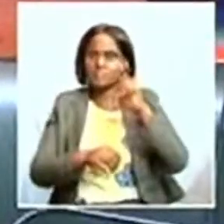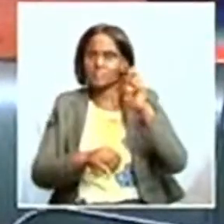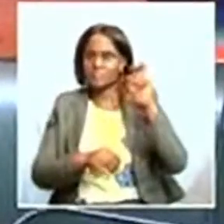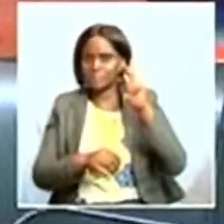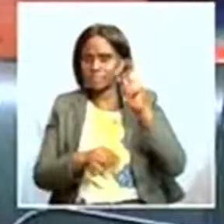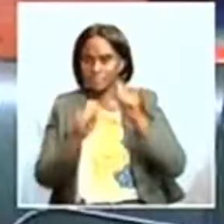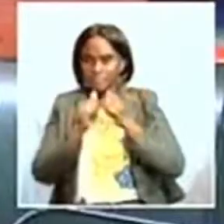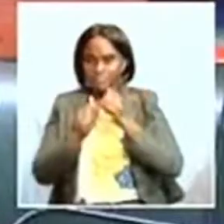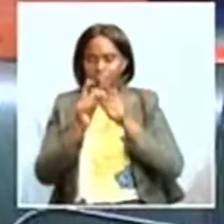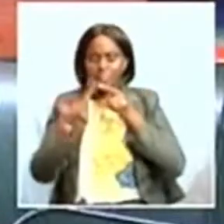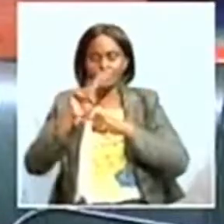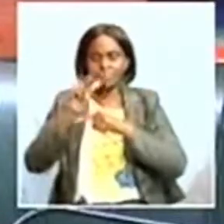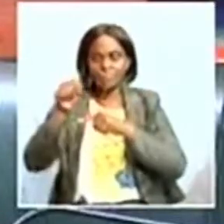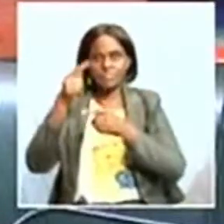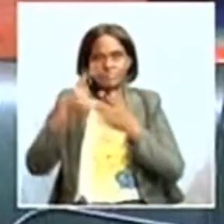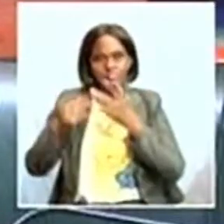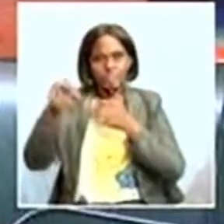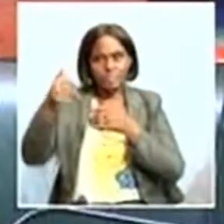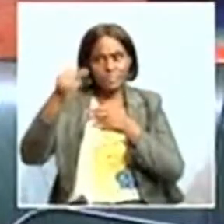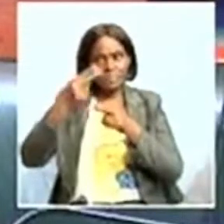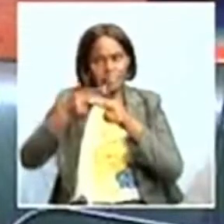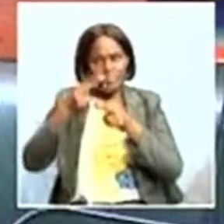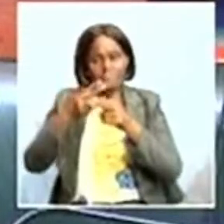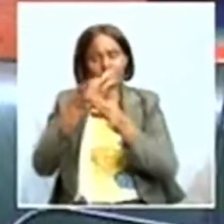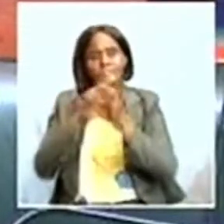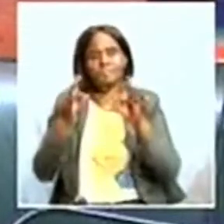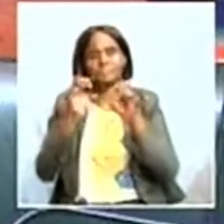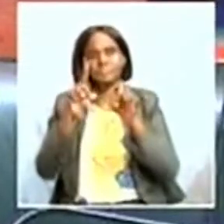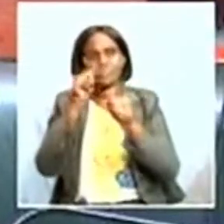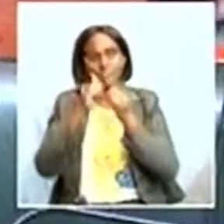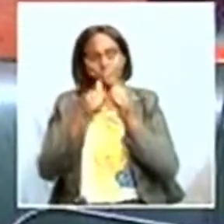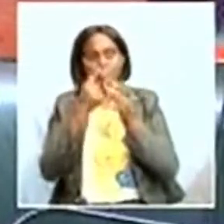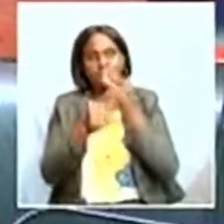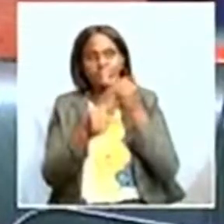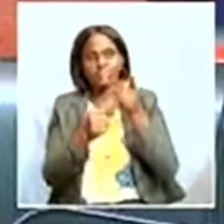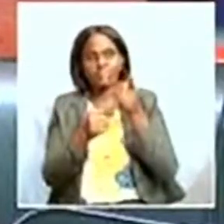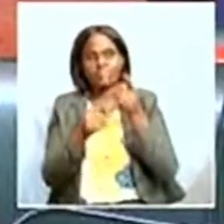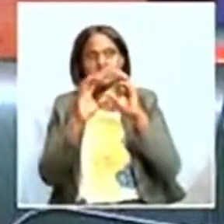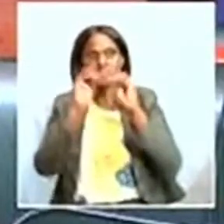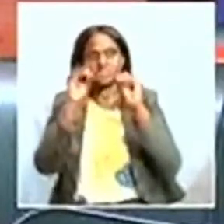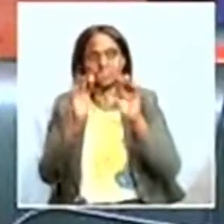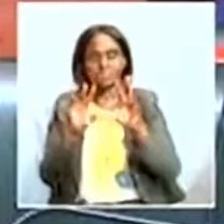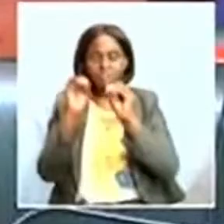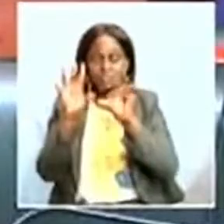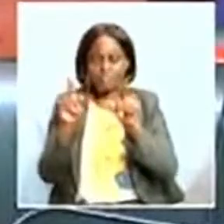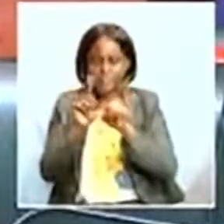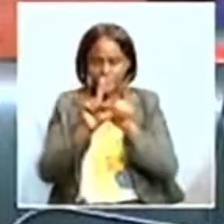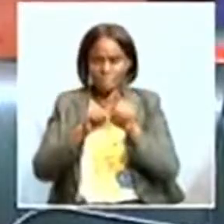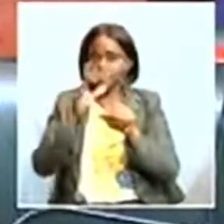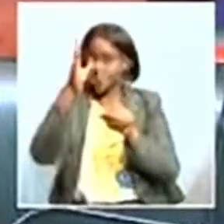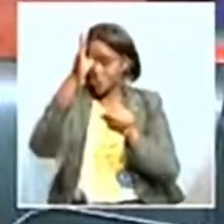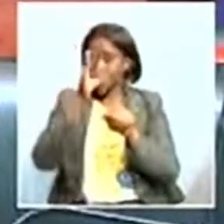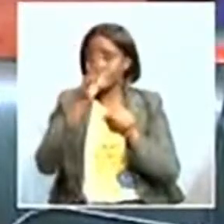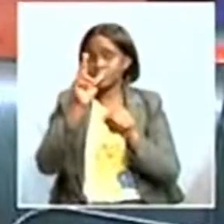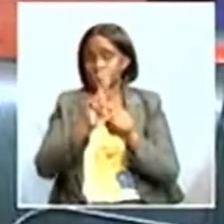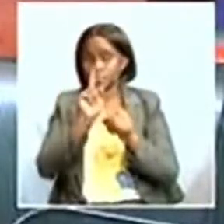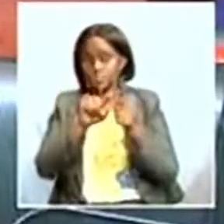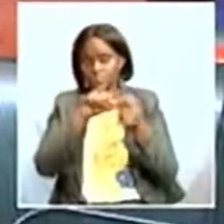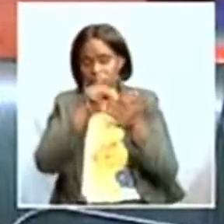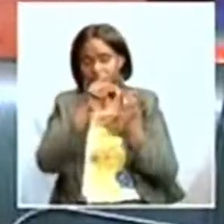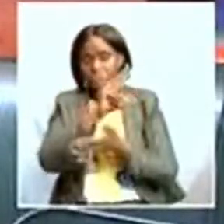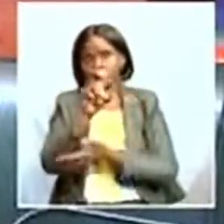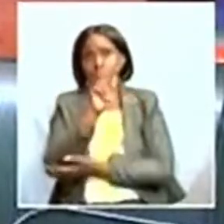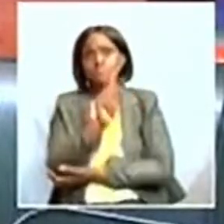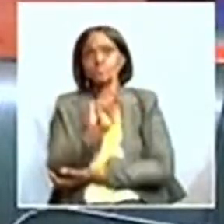which today they are calling a free education, because teachers, parents used to pay